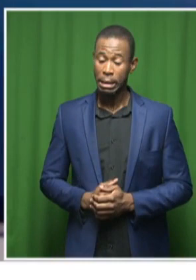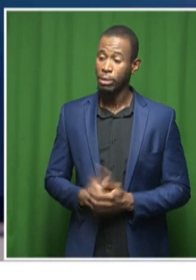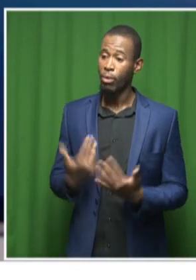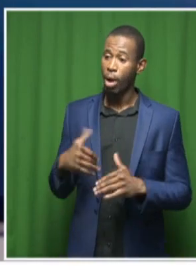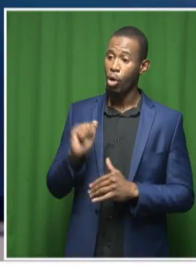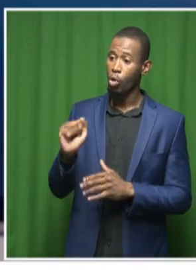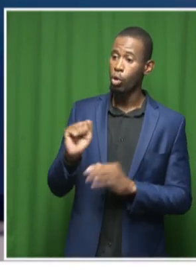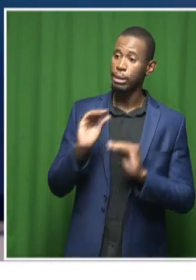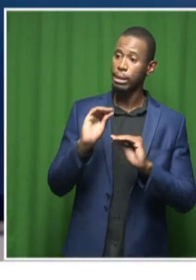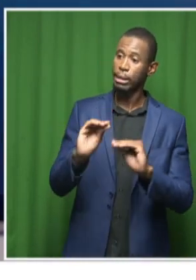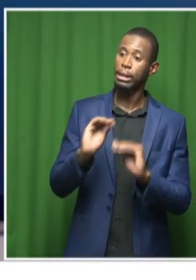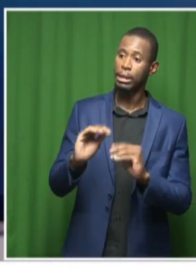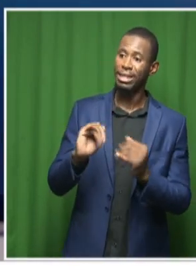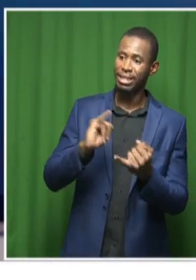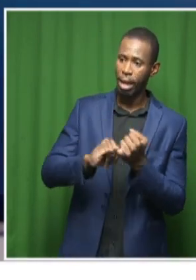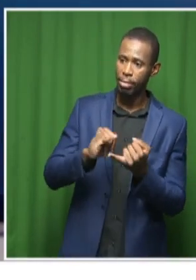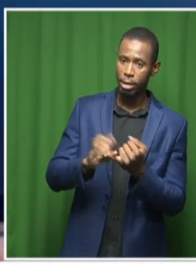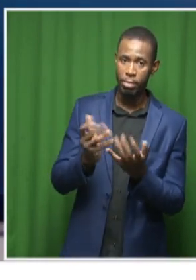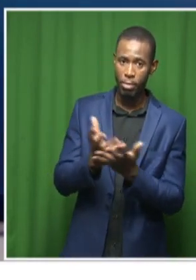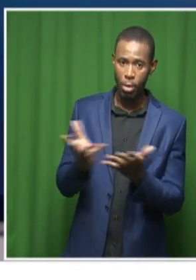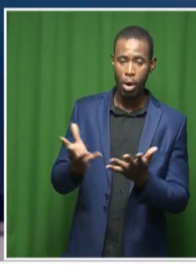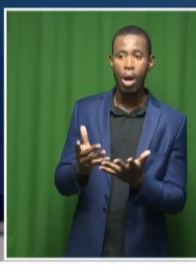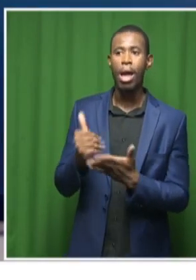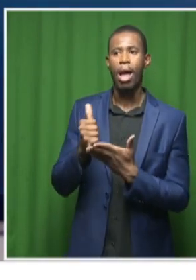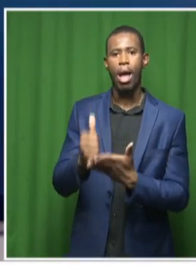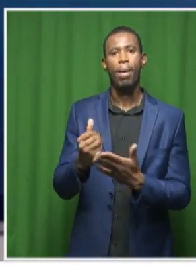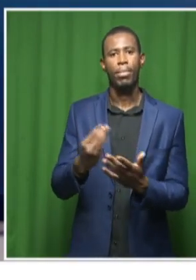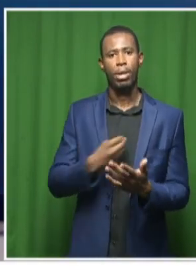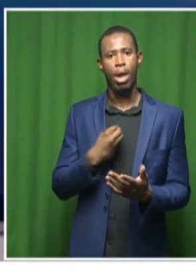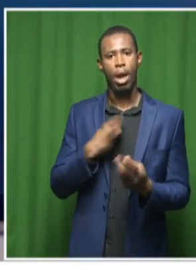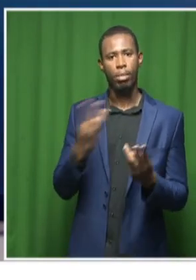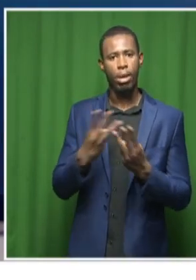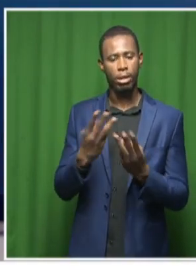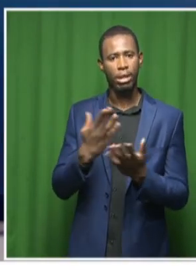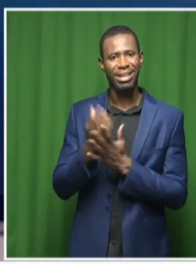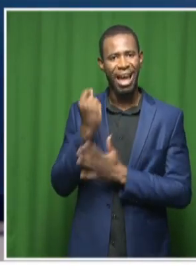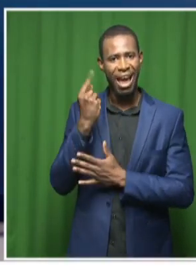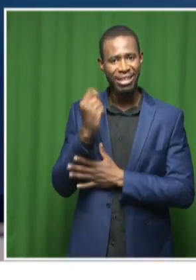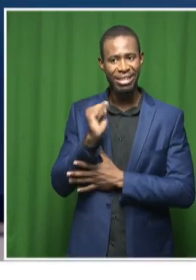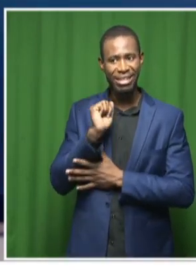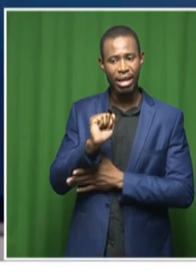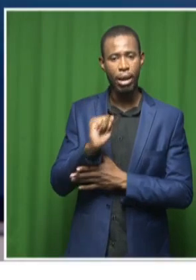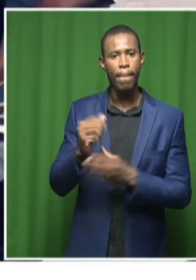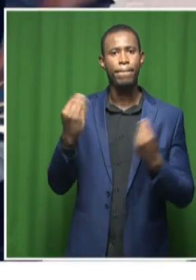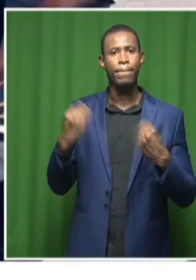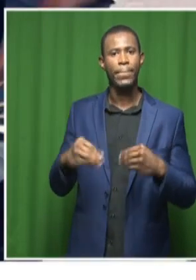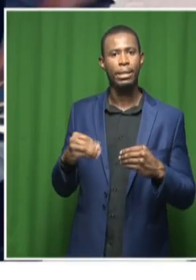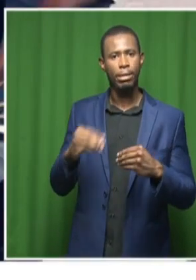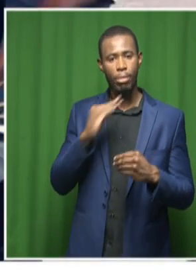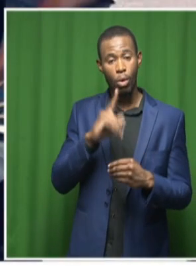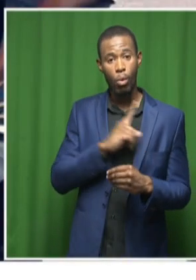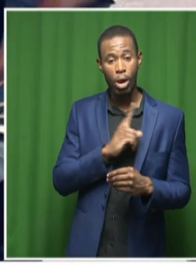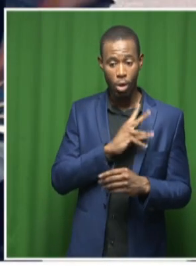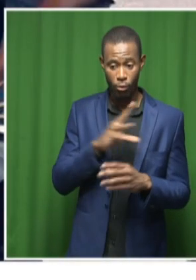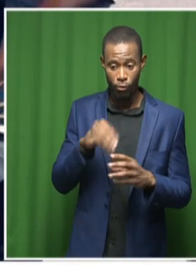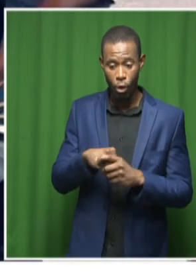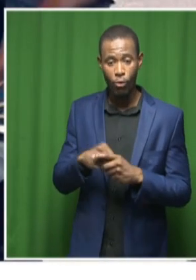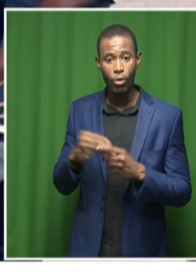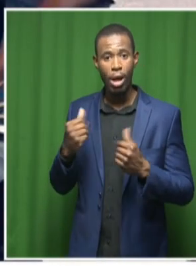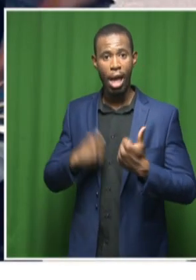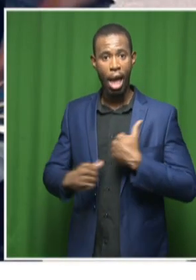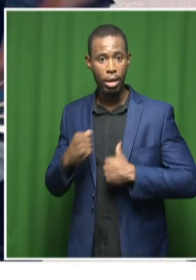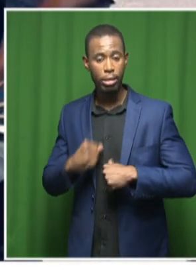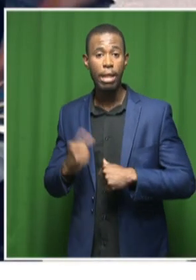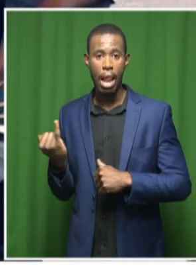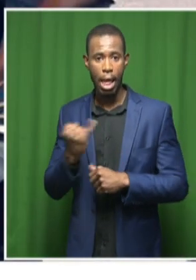you know, it makes young people realize the business aspects of their craft, you know, the business of acting, the business of filmmaking. Because people, you